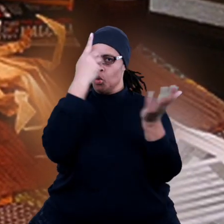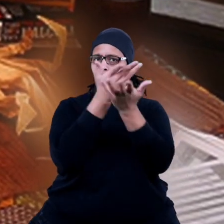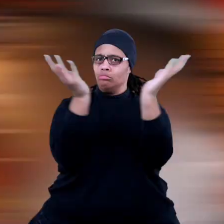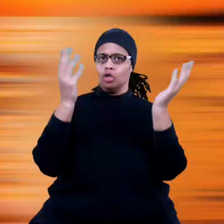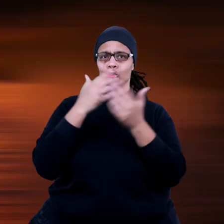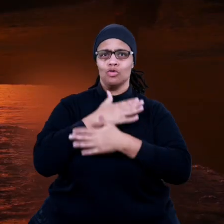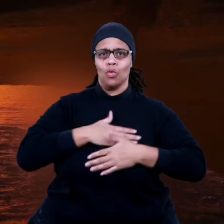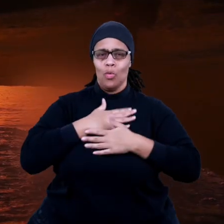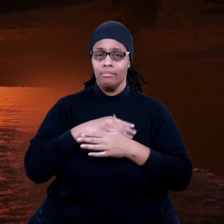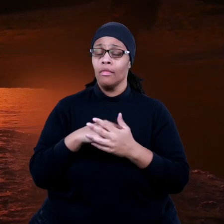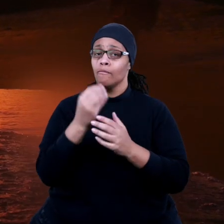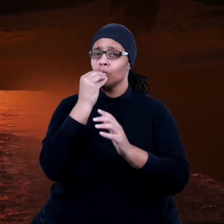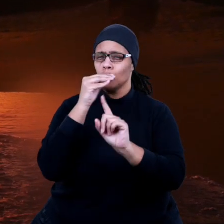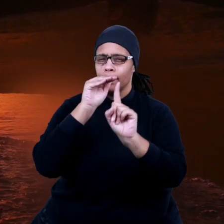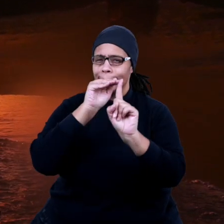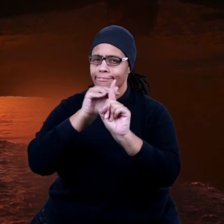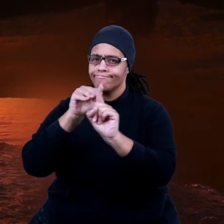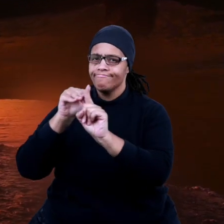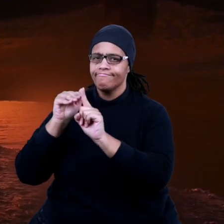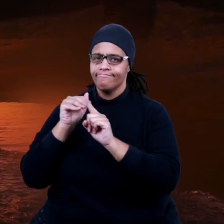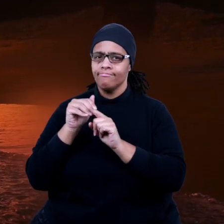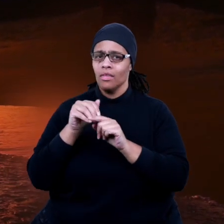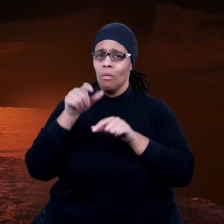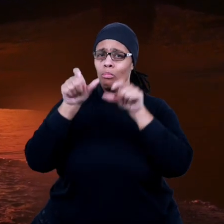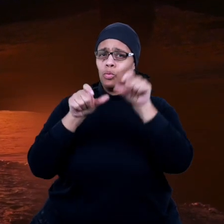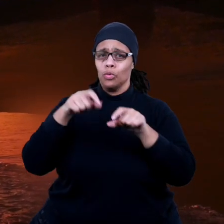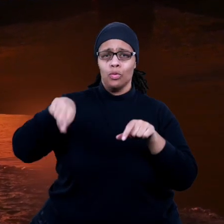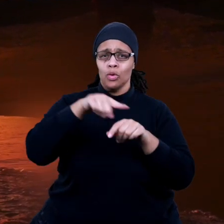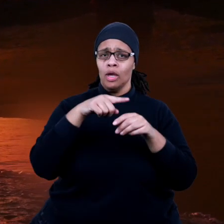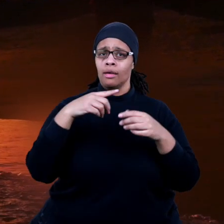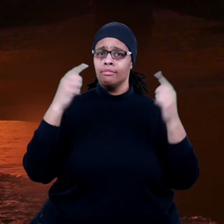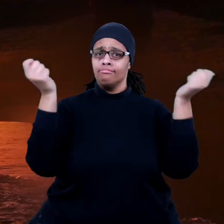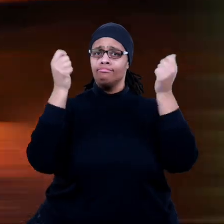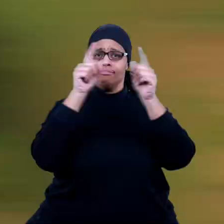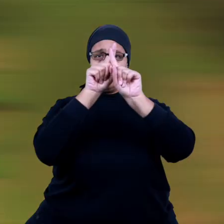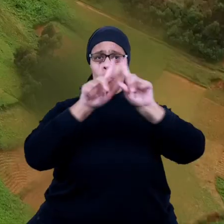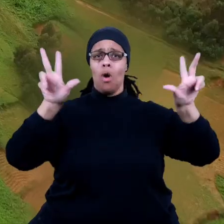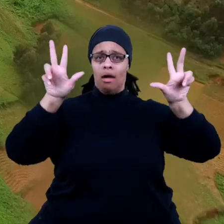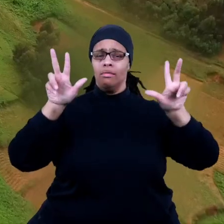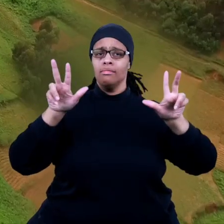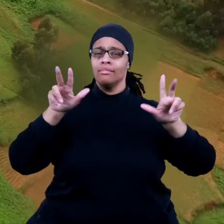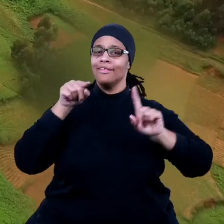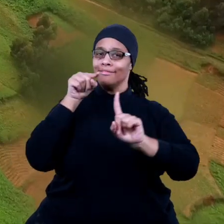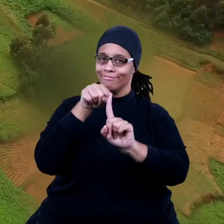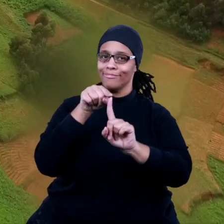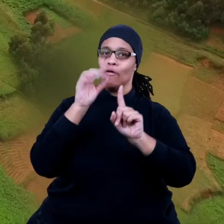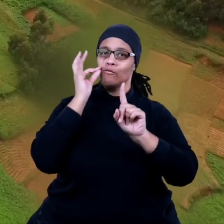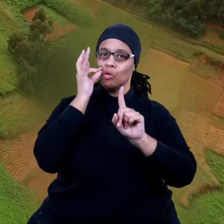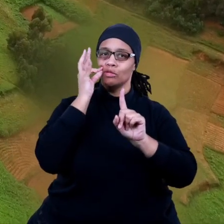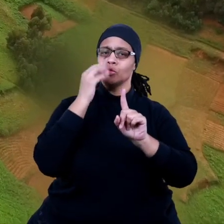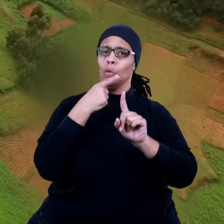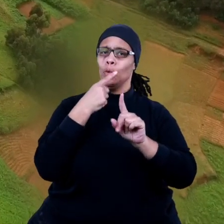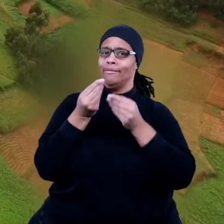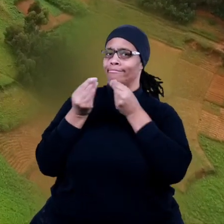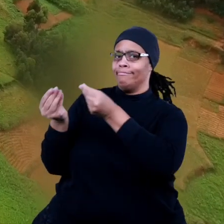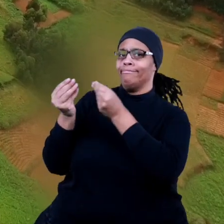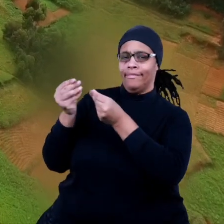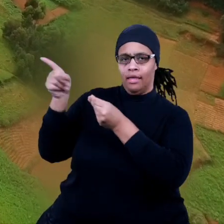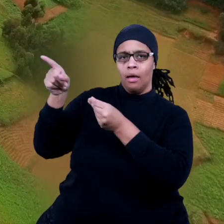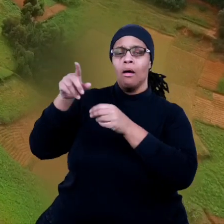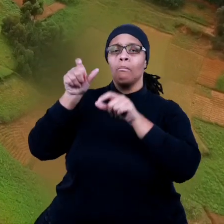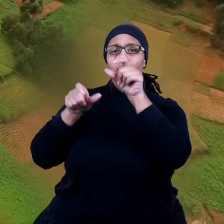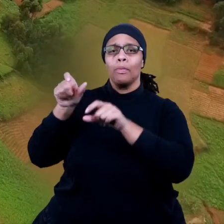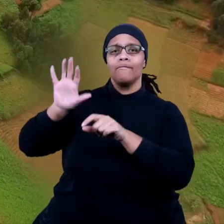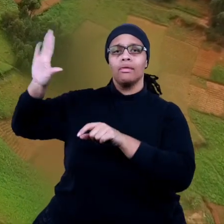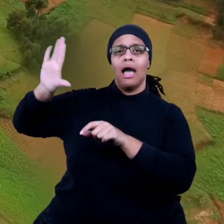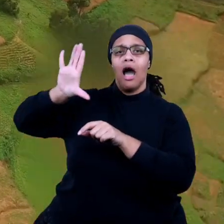to enjoy. These foods are a reminder to the people celebrating Kwanzaa of the fruits that nourish the people of